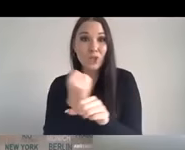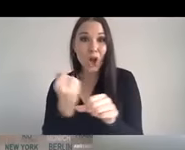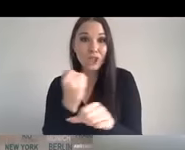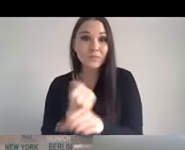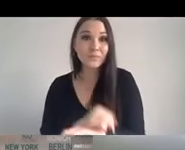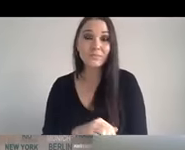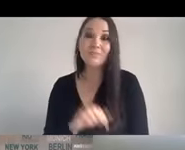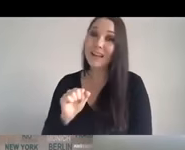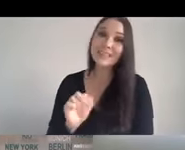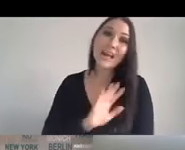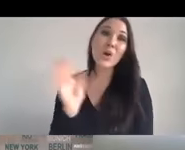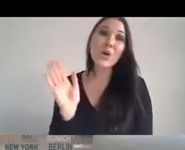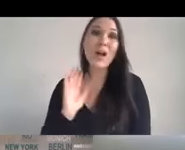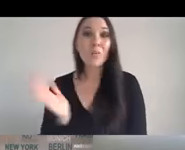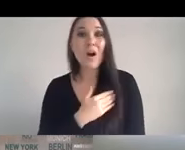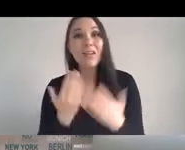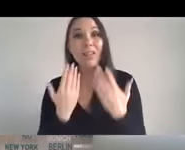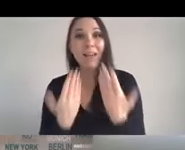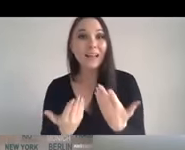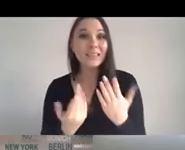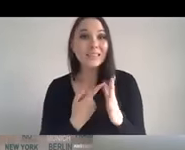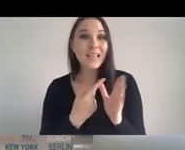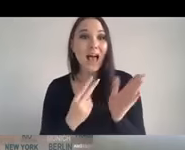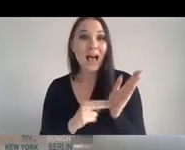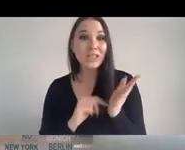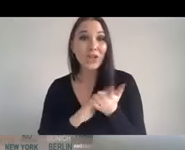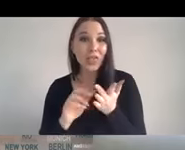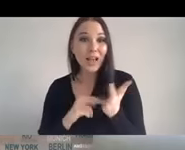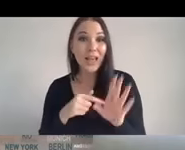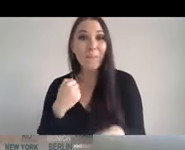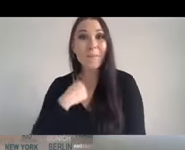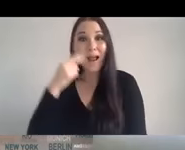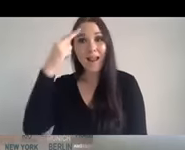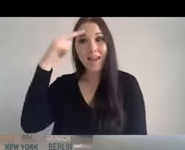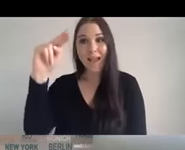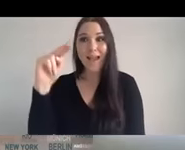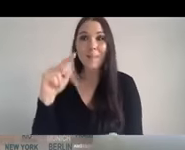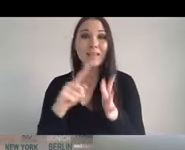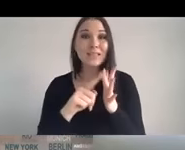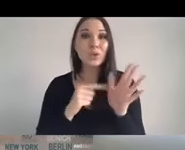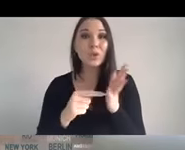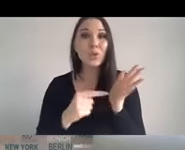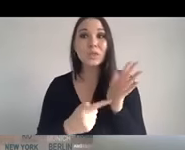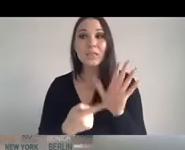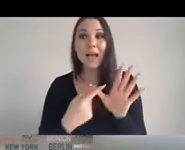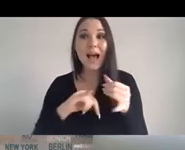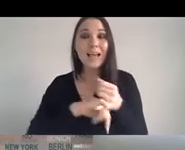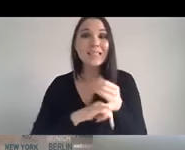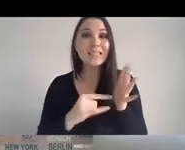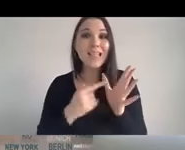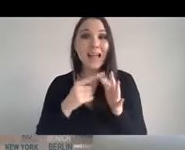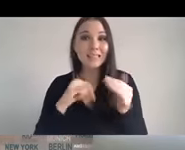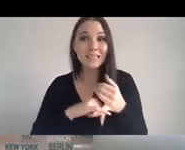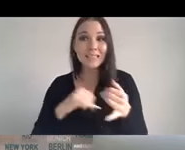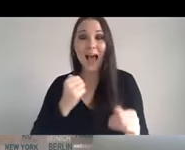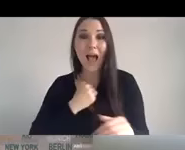Yes, all right. Hello, everyone. Thanks, Anthony, for the introduction. So my name is Juta Staes. I work at ML6, and ML6